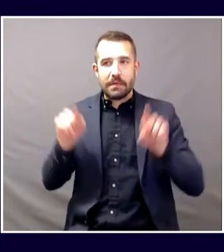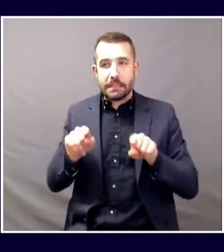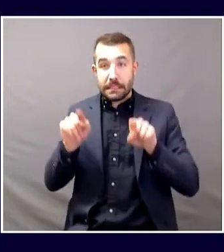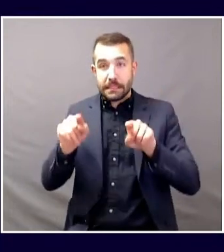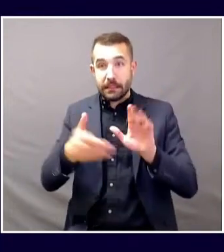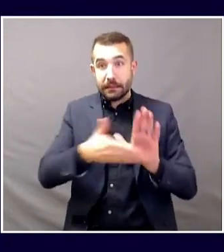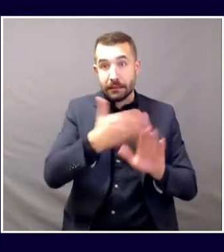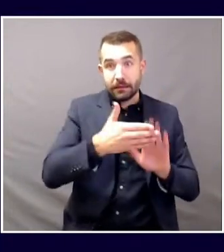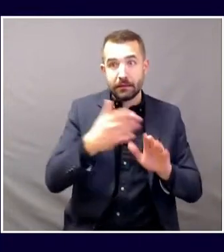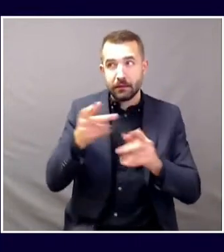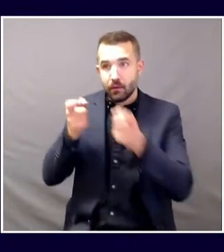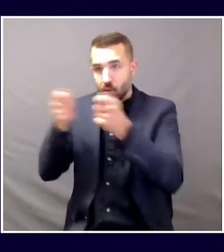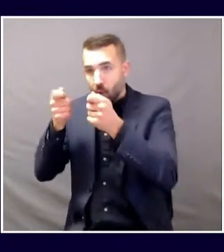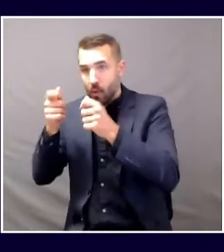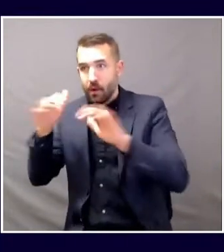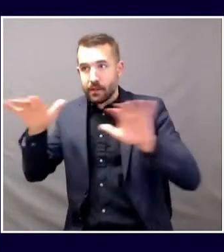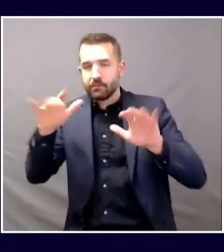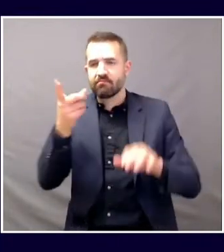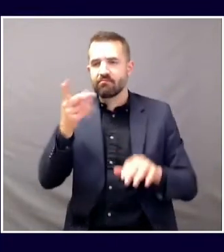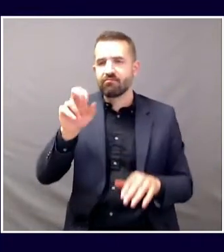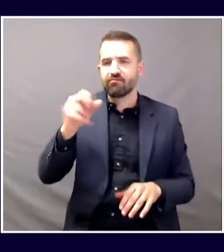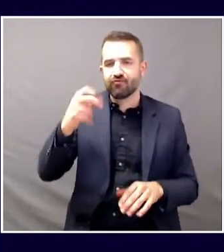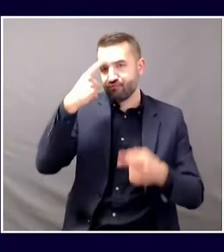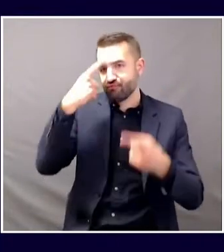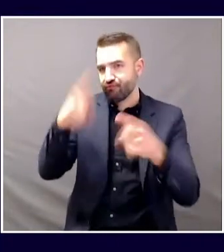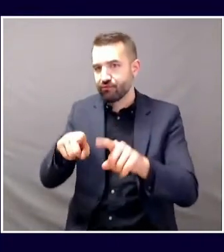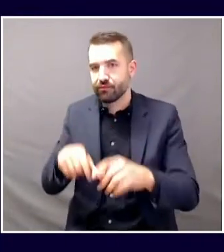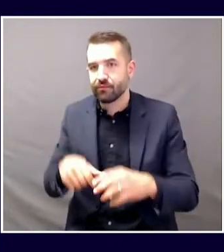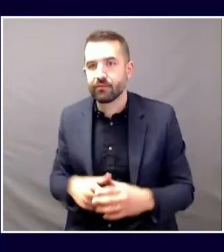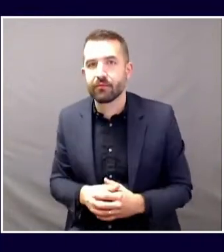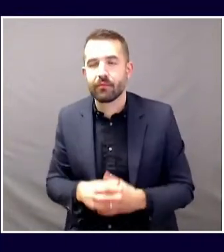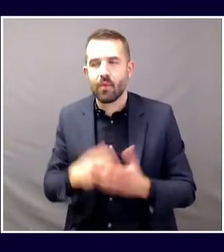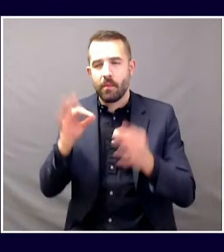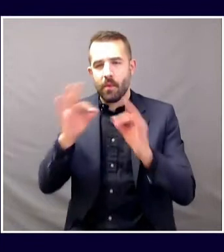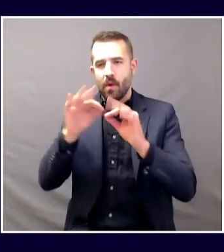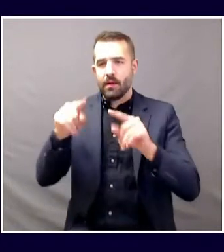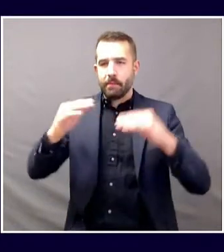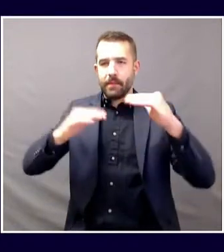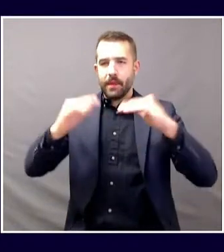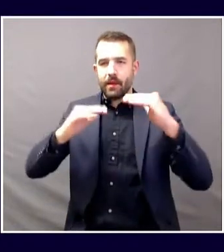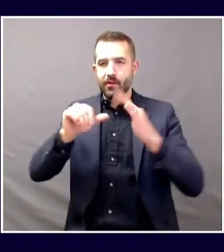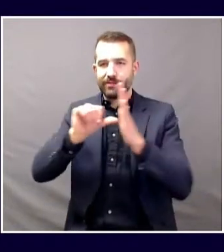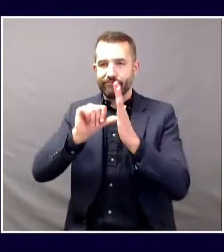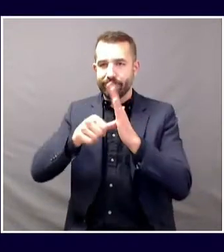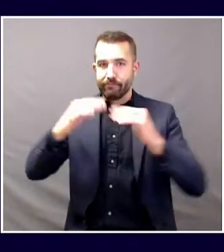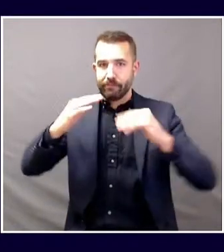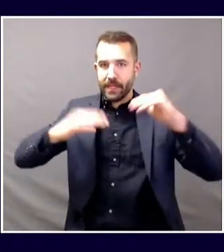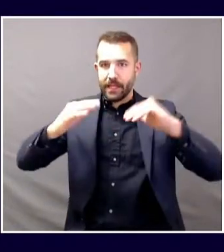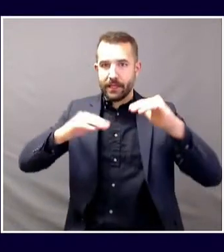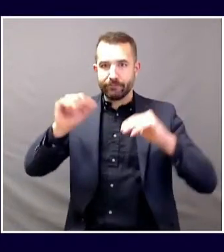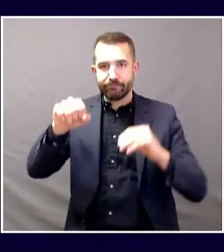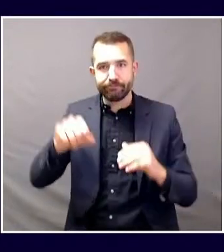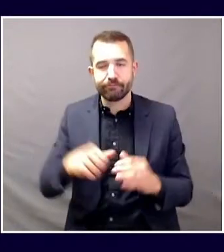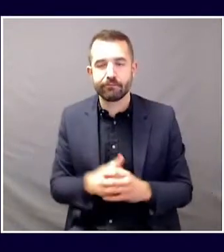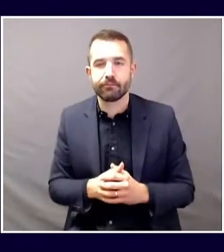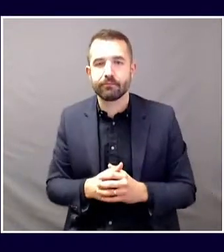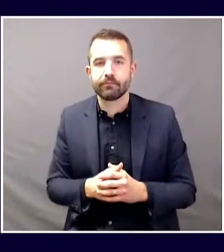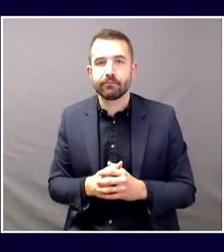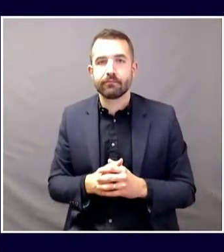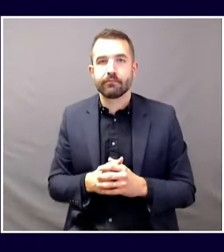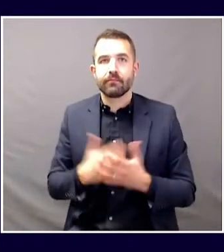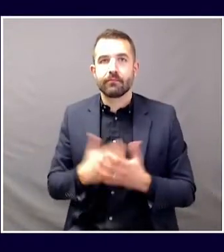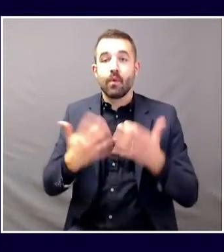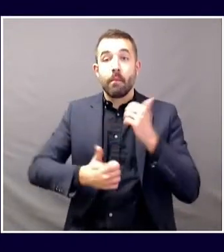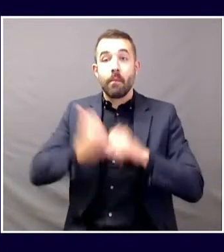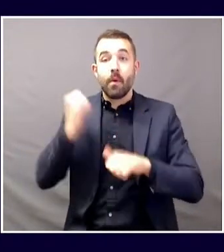Johnson. I think the word there is balance. We're looking for that balance, as we always are, to try to find the things that are the most effective